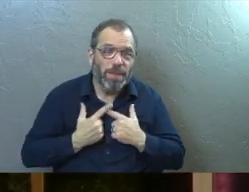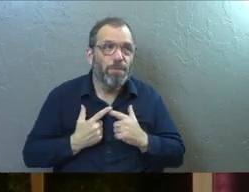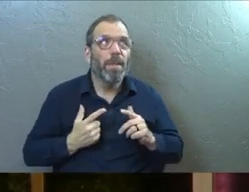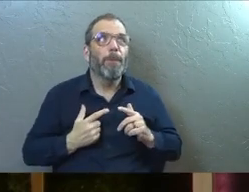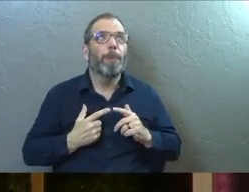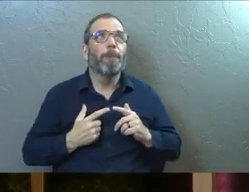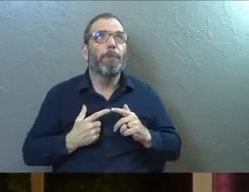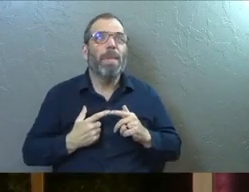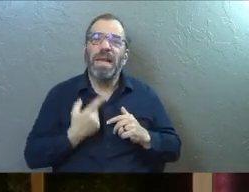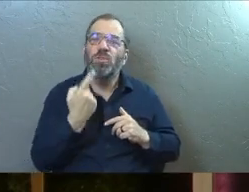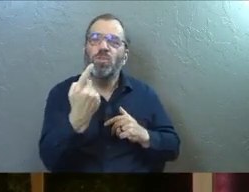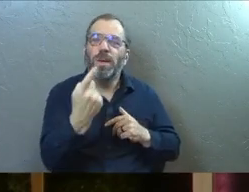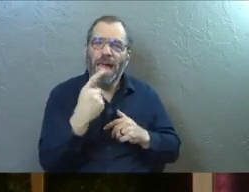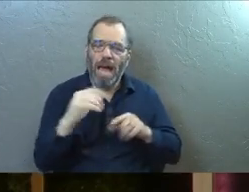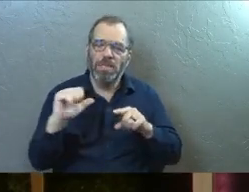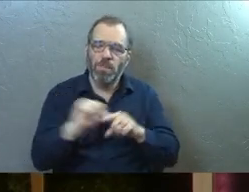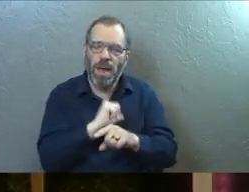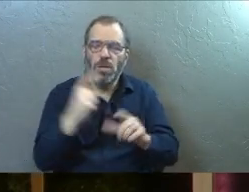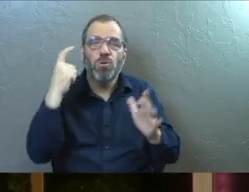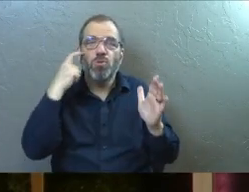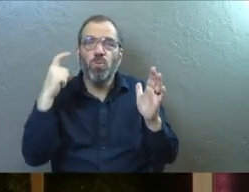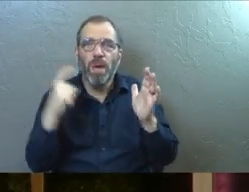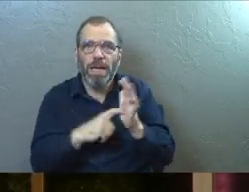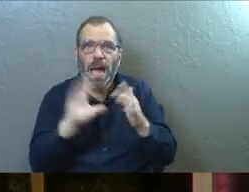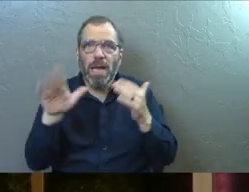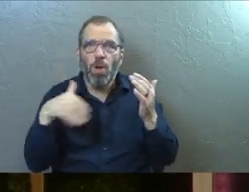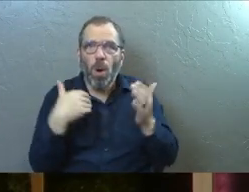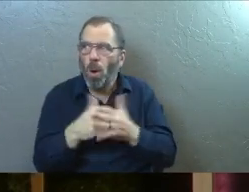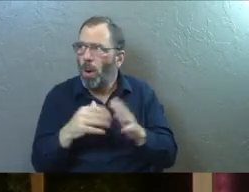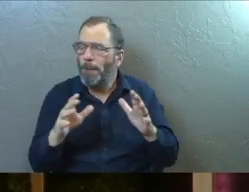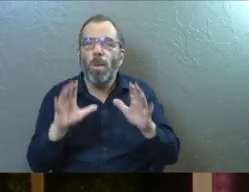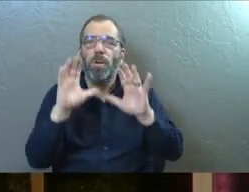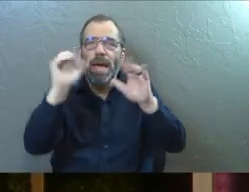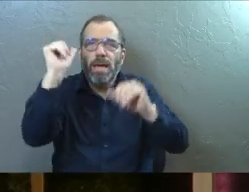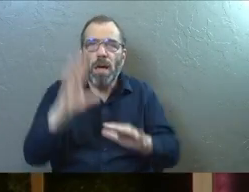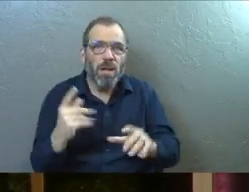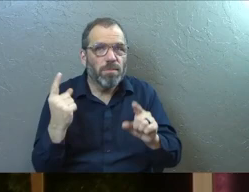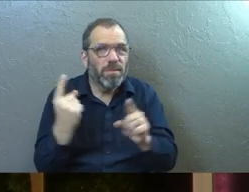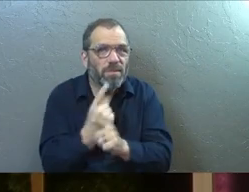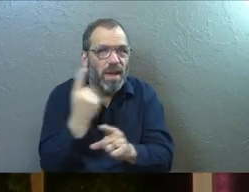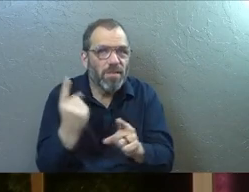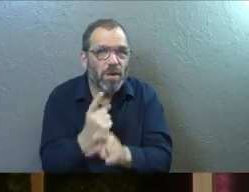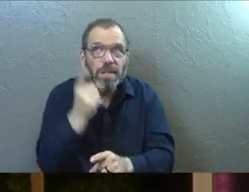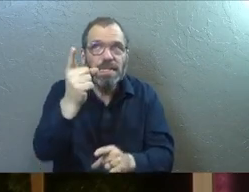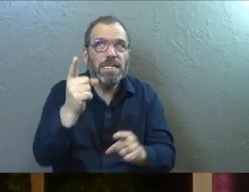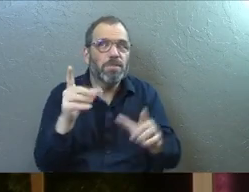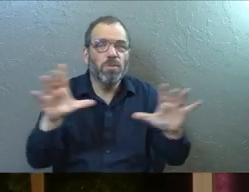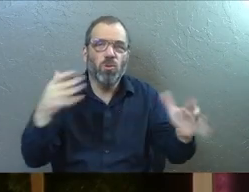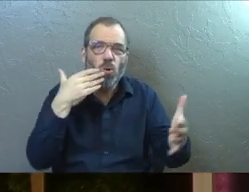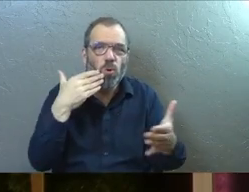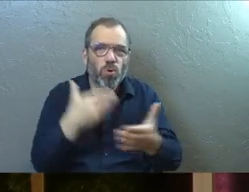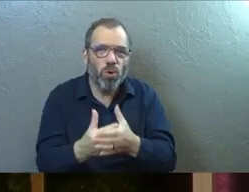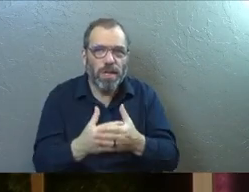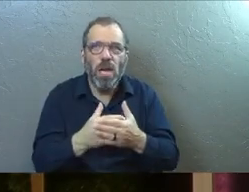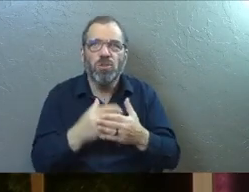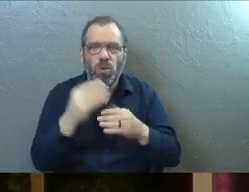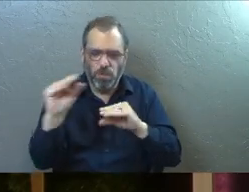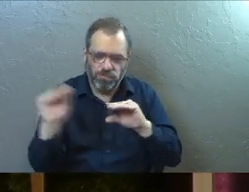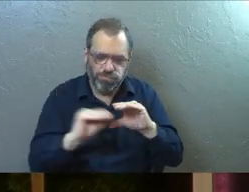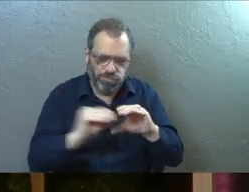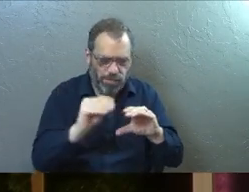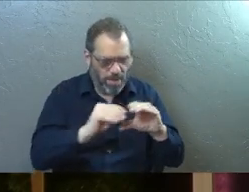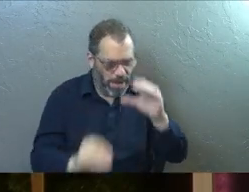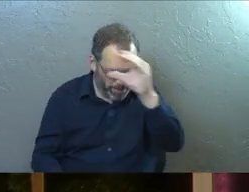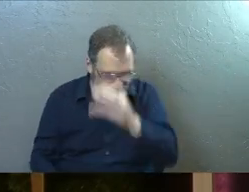exercise for us that's so good to recognize in every single moment, okay, God's been faithful. He's been so good. And let me store those things